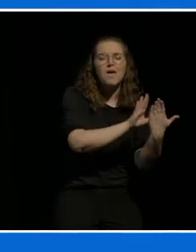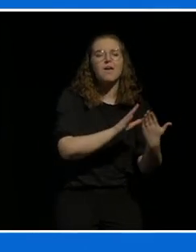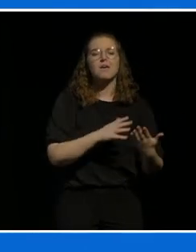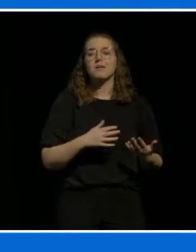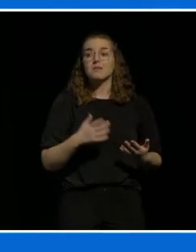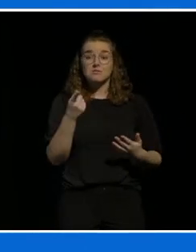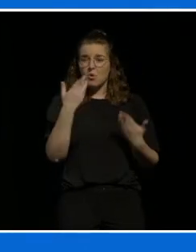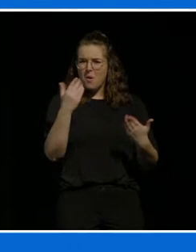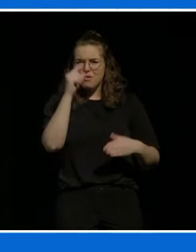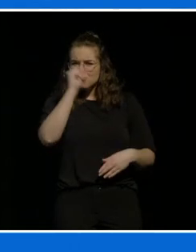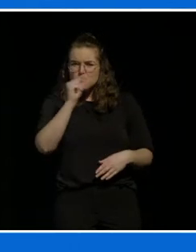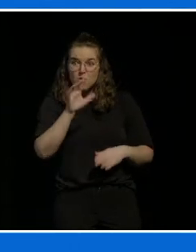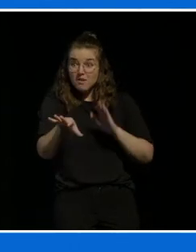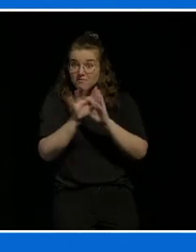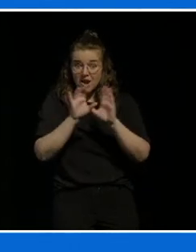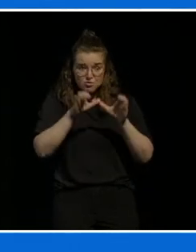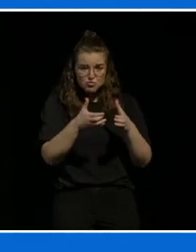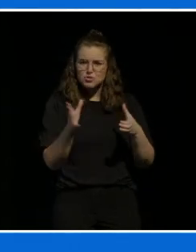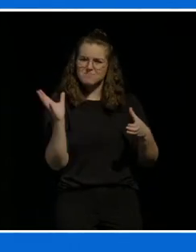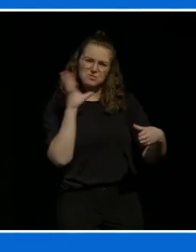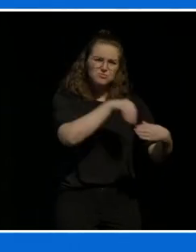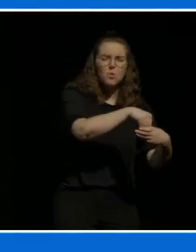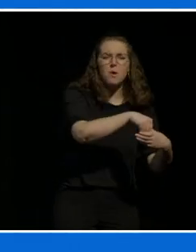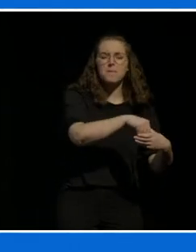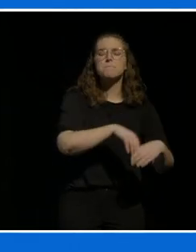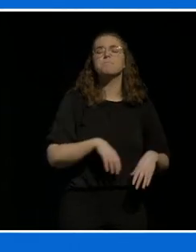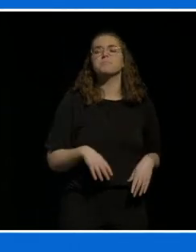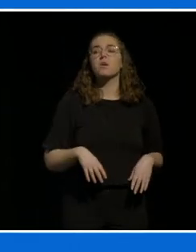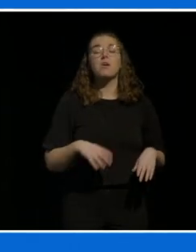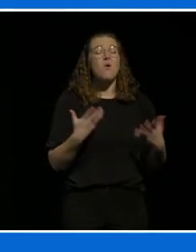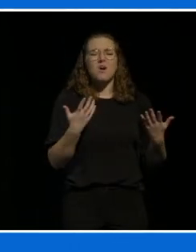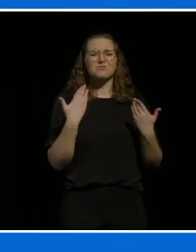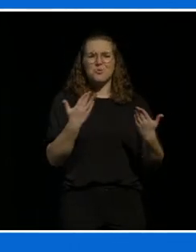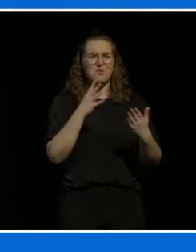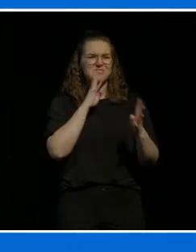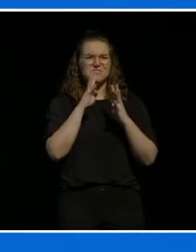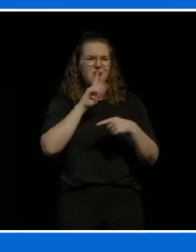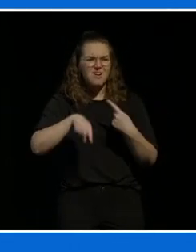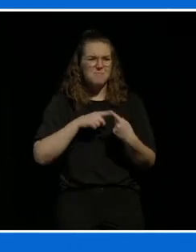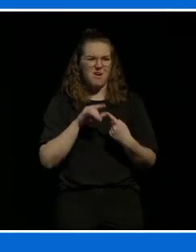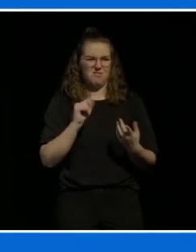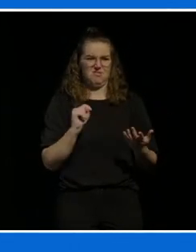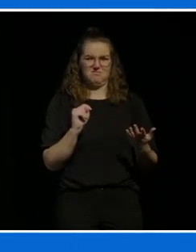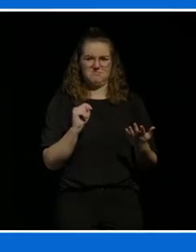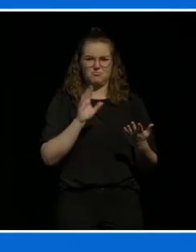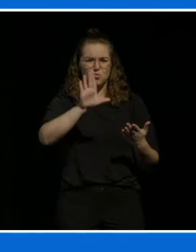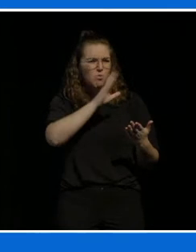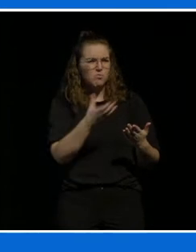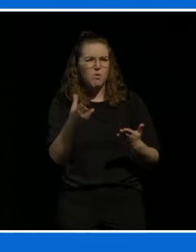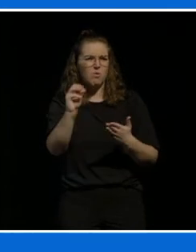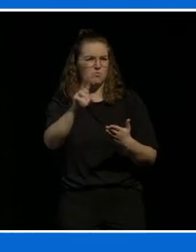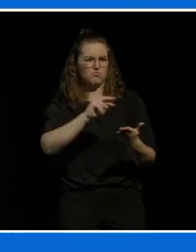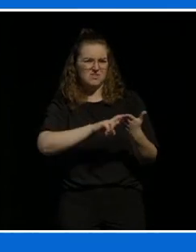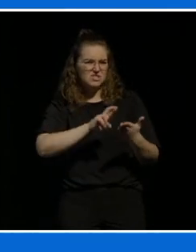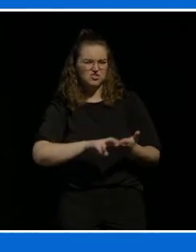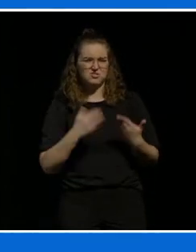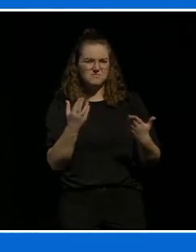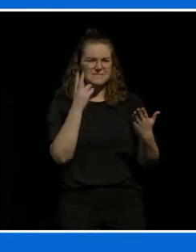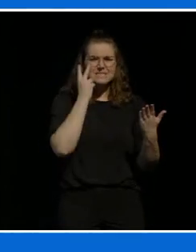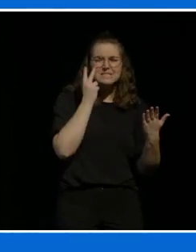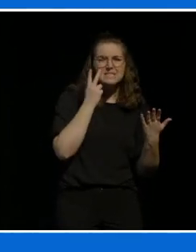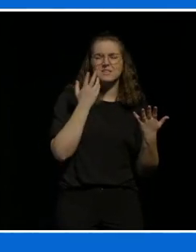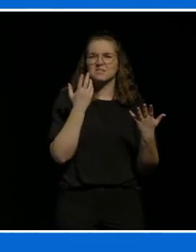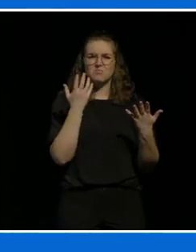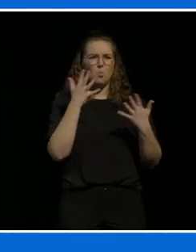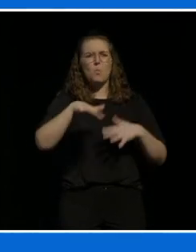like Googling it and looking up what who's working on it, or even just starting to talk about it and doing your own research to see what's out there and what are the gaps and what we're